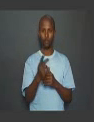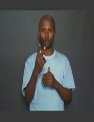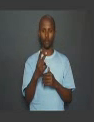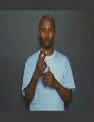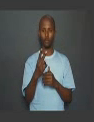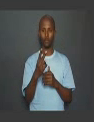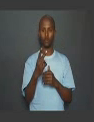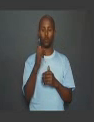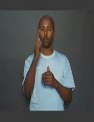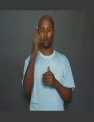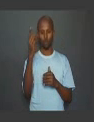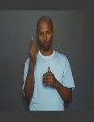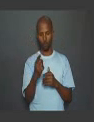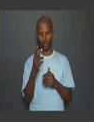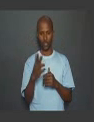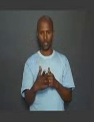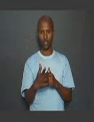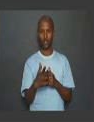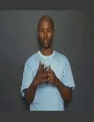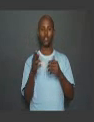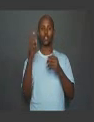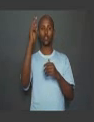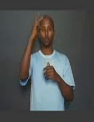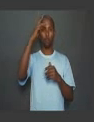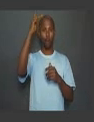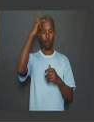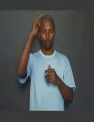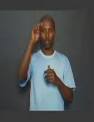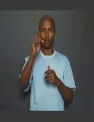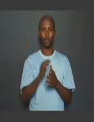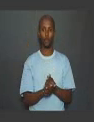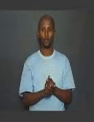1 over 3 to the power of n.